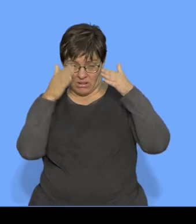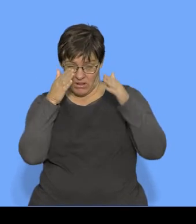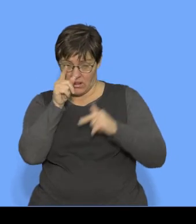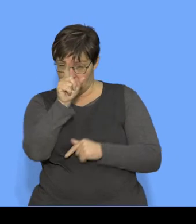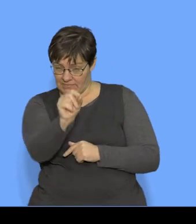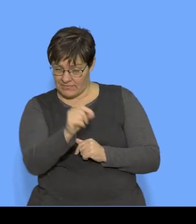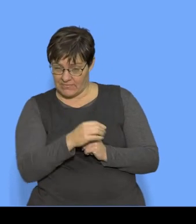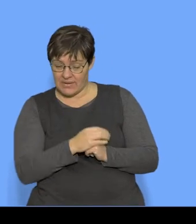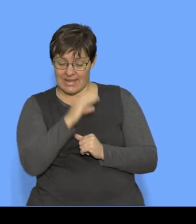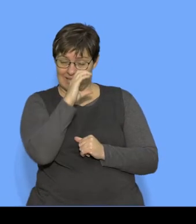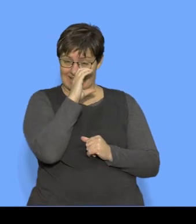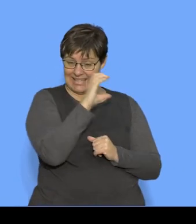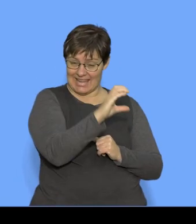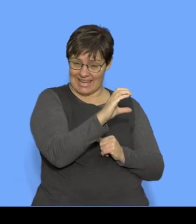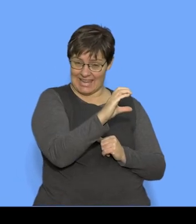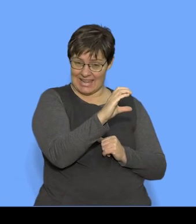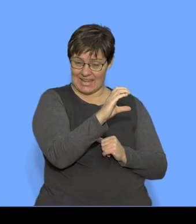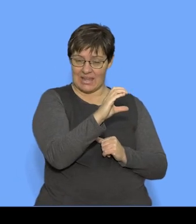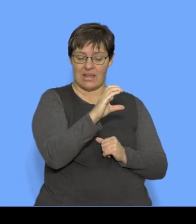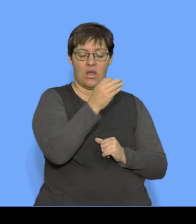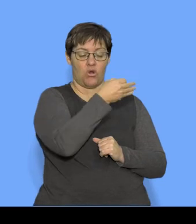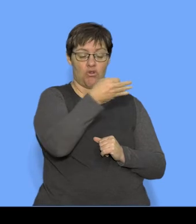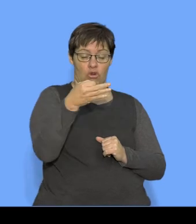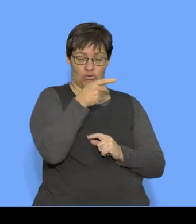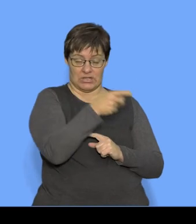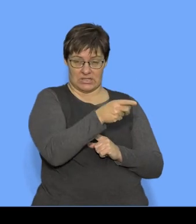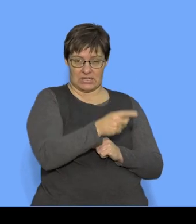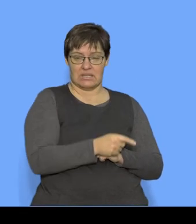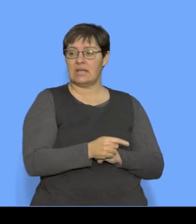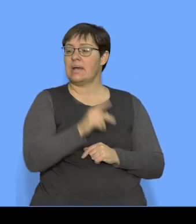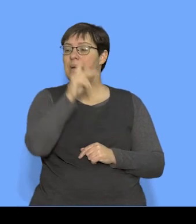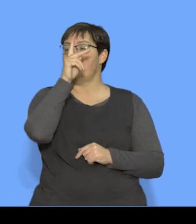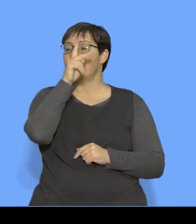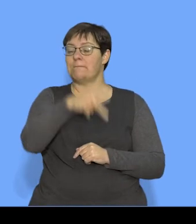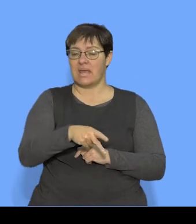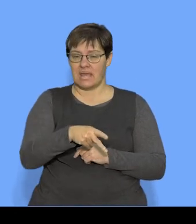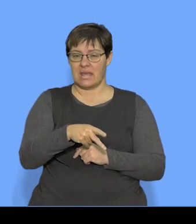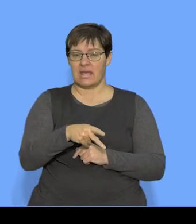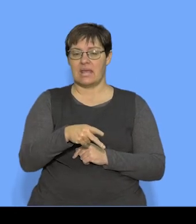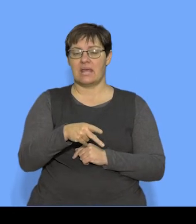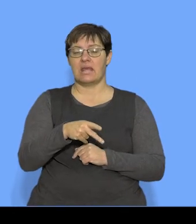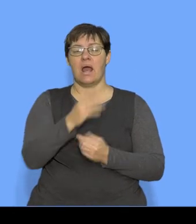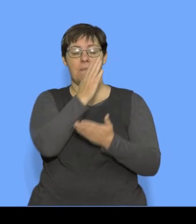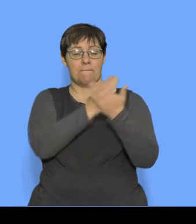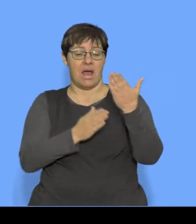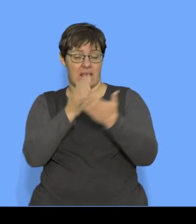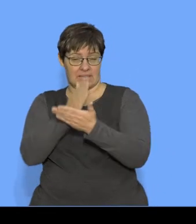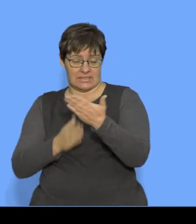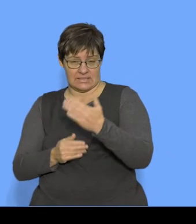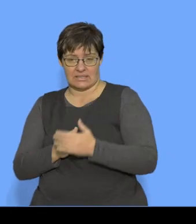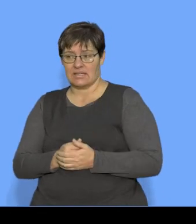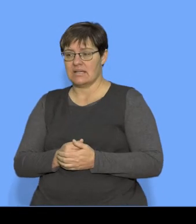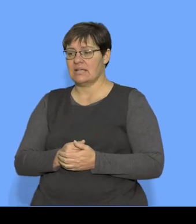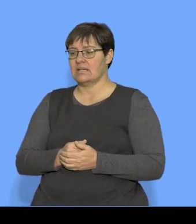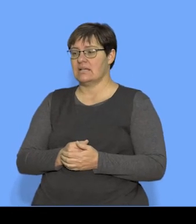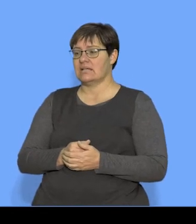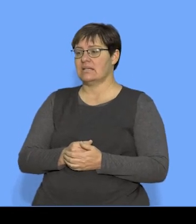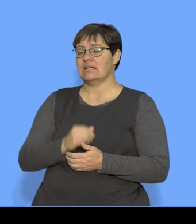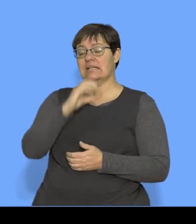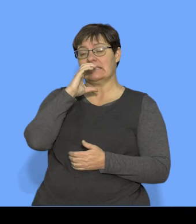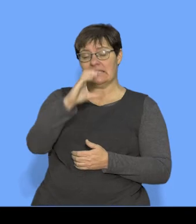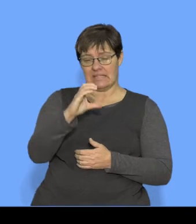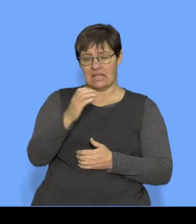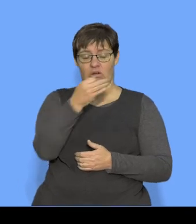pay attention. The C stands for congruent, the P stands for parts, this stands